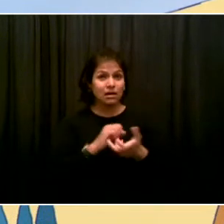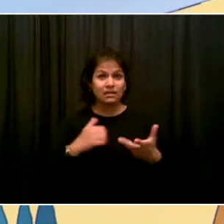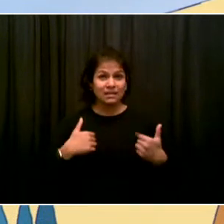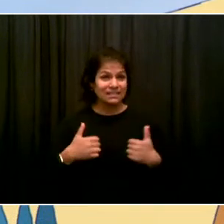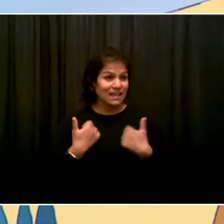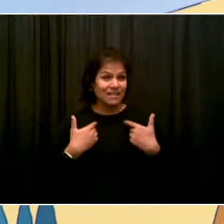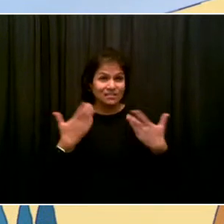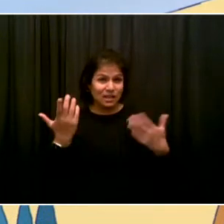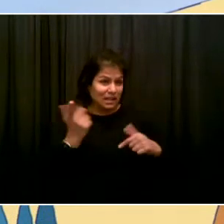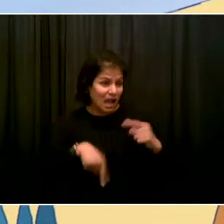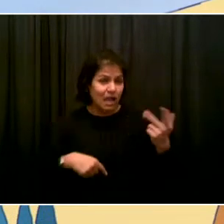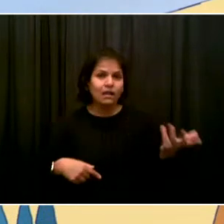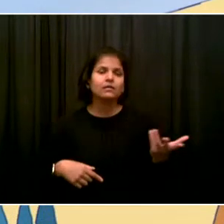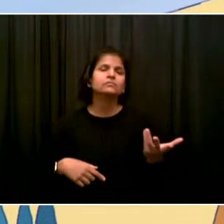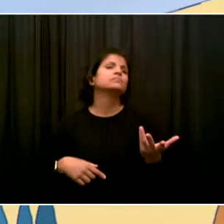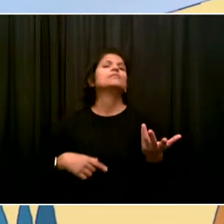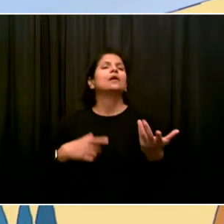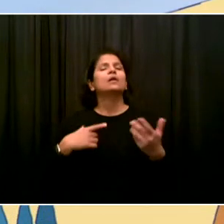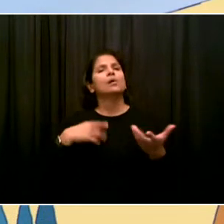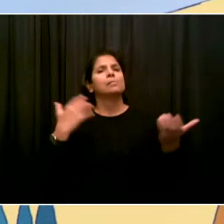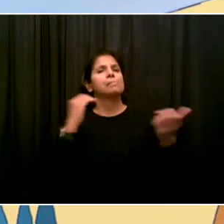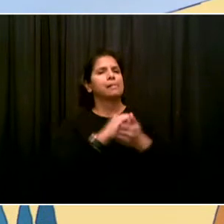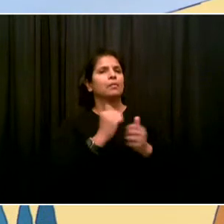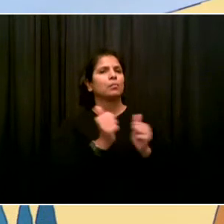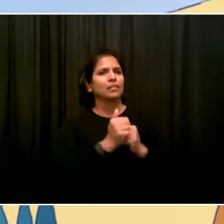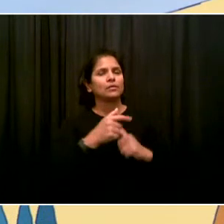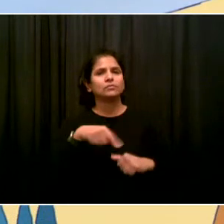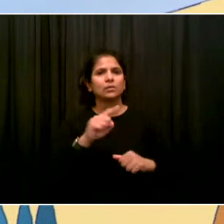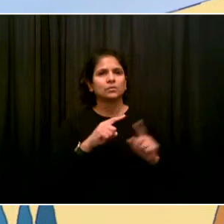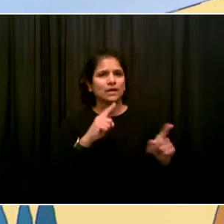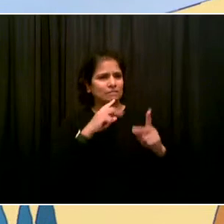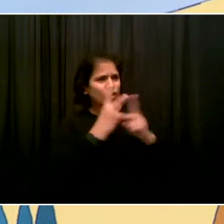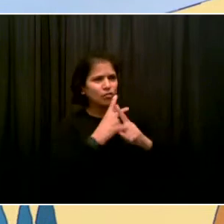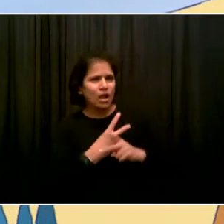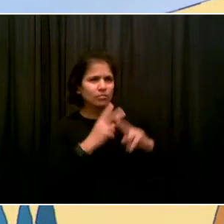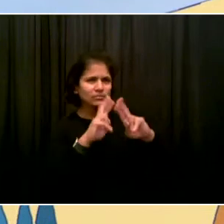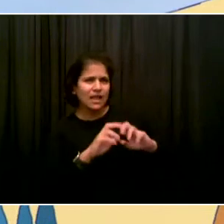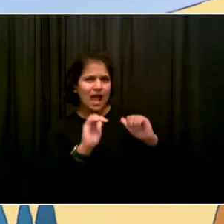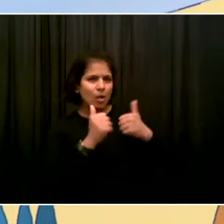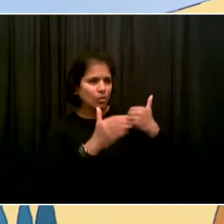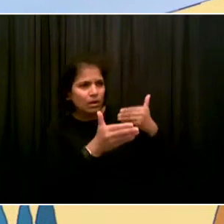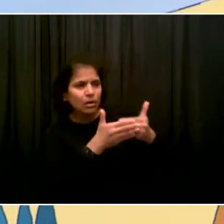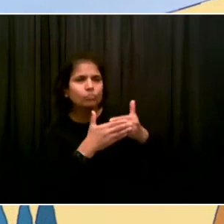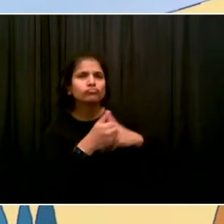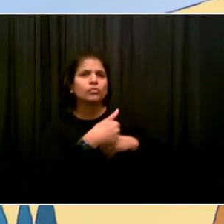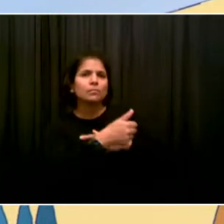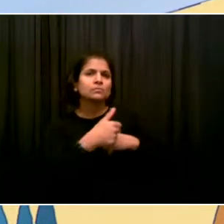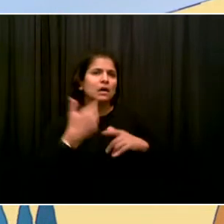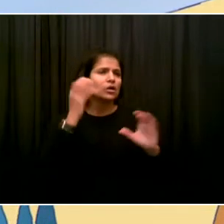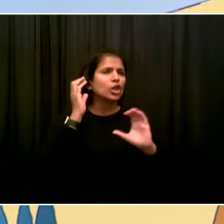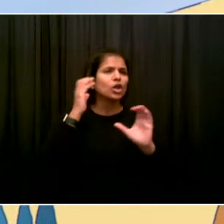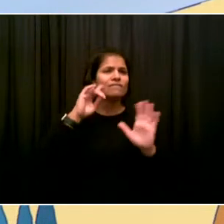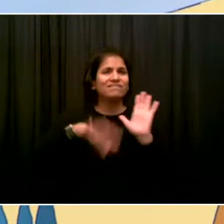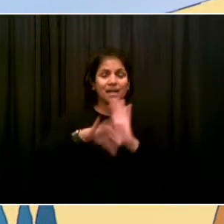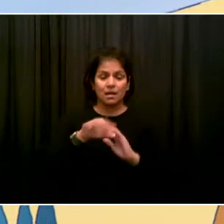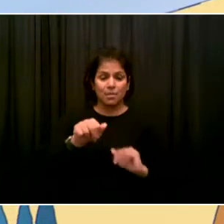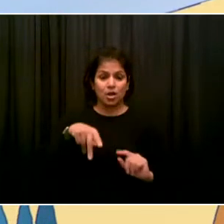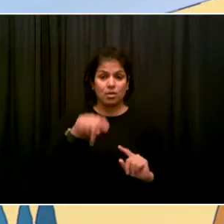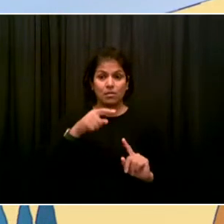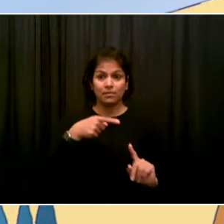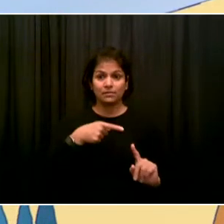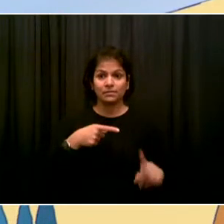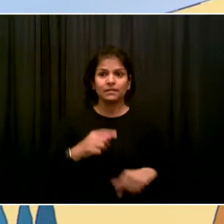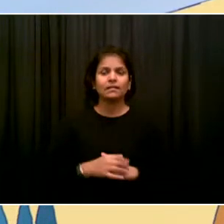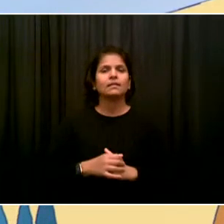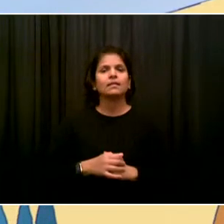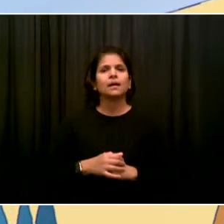work with them to find the closest location possible and as quickly as possible, some affordable option. And I'll have our team follow up. And any family that